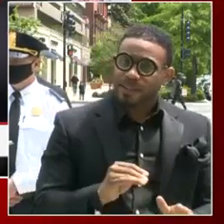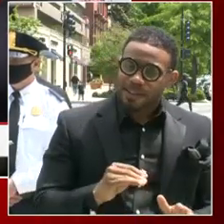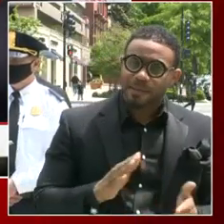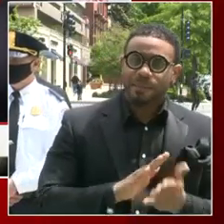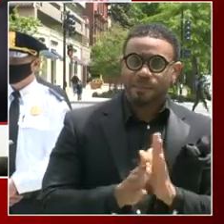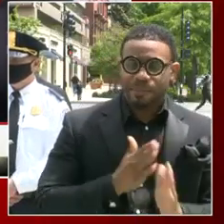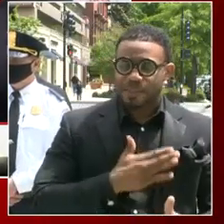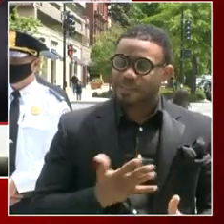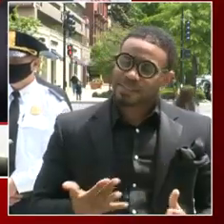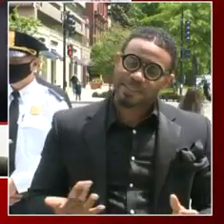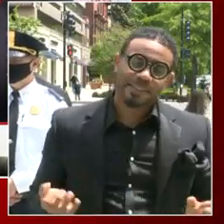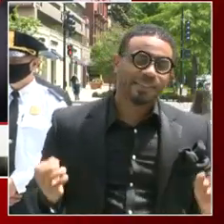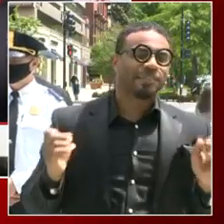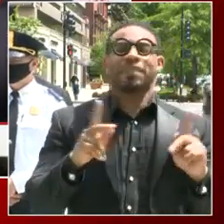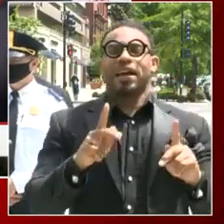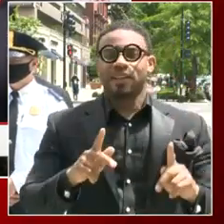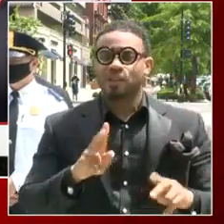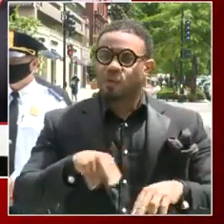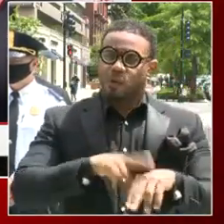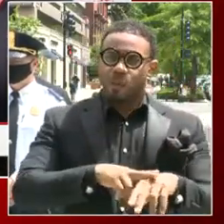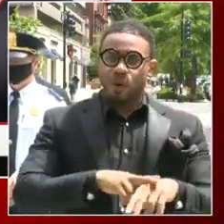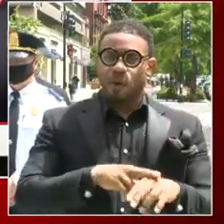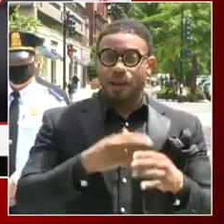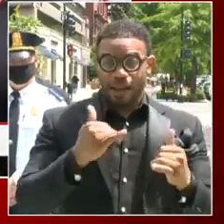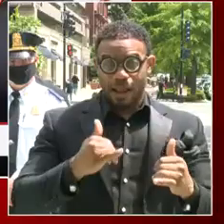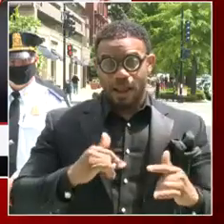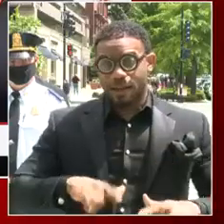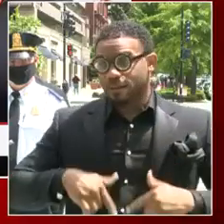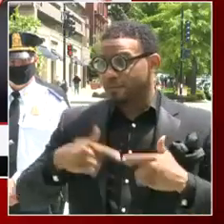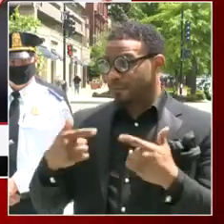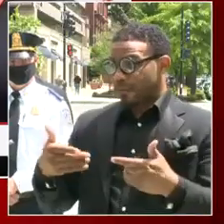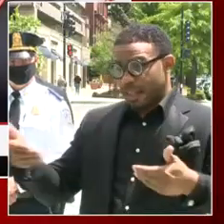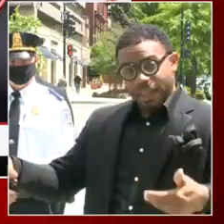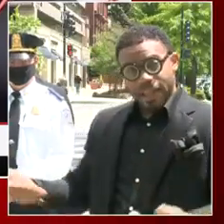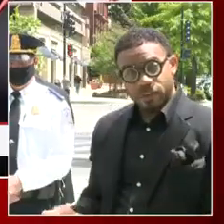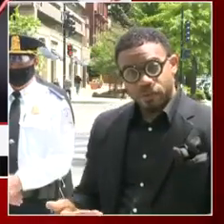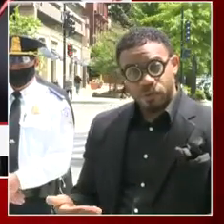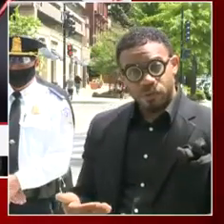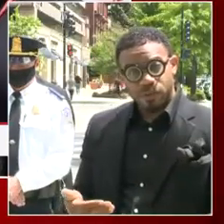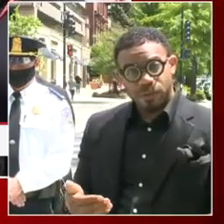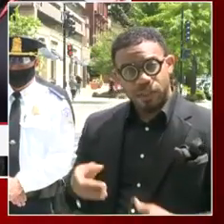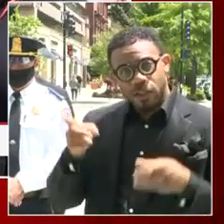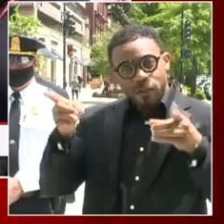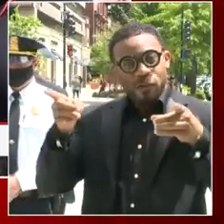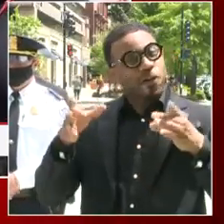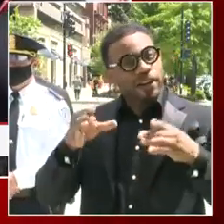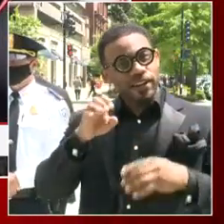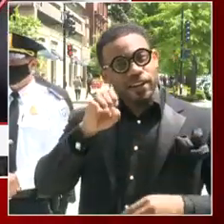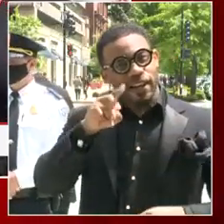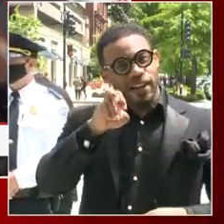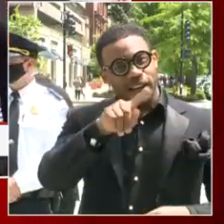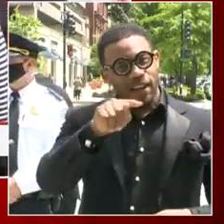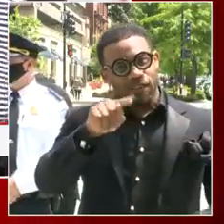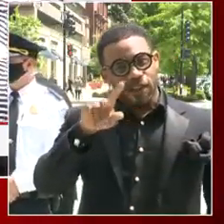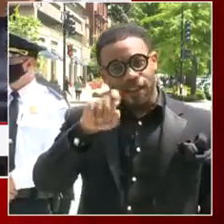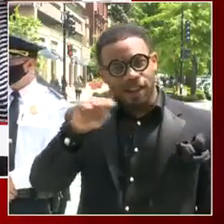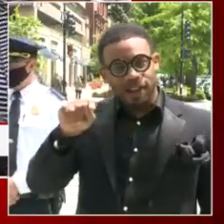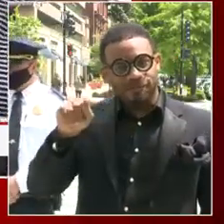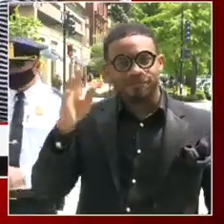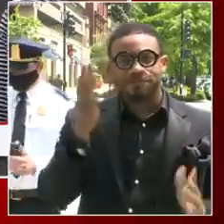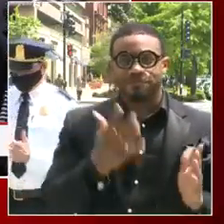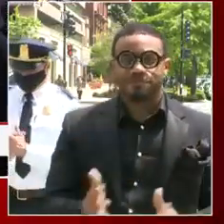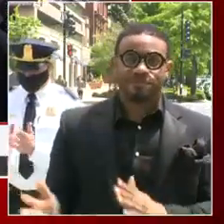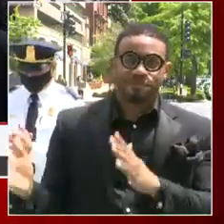get our city back to life. So with that, I want to now introduce Director Everett Lott.